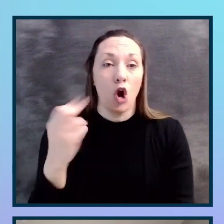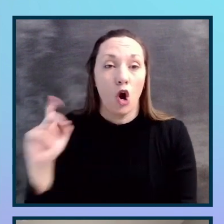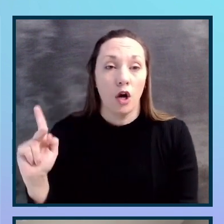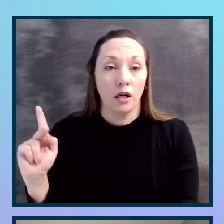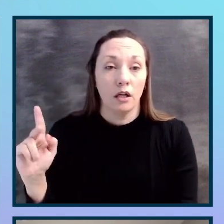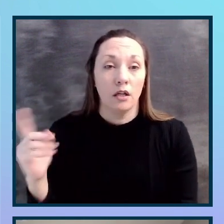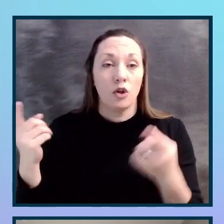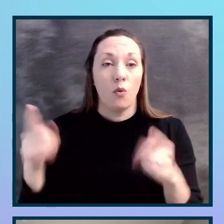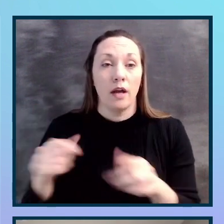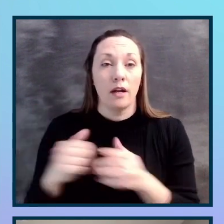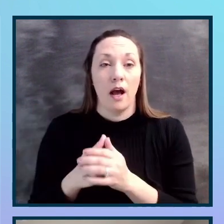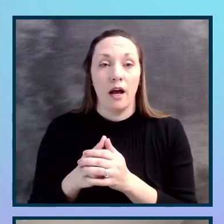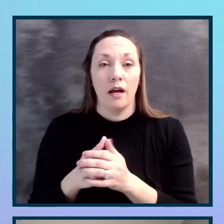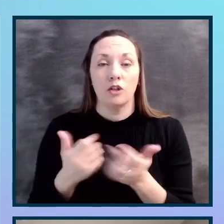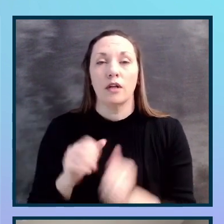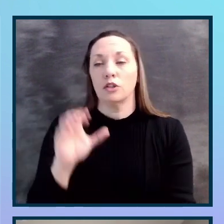try